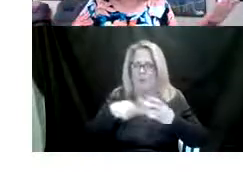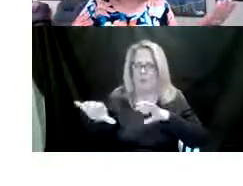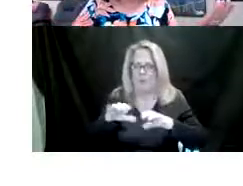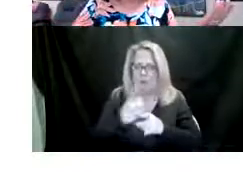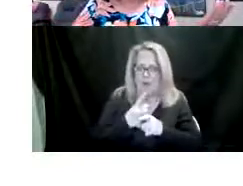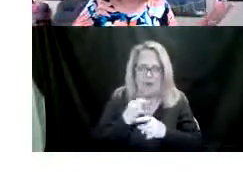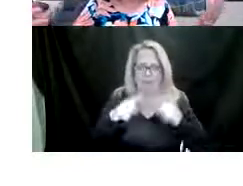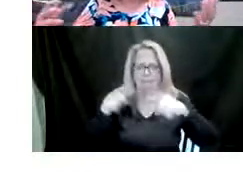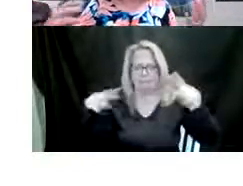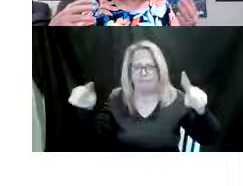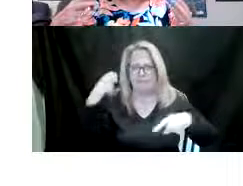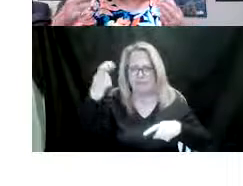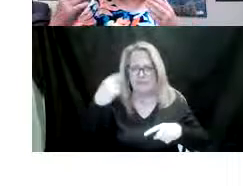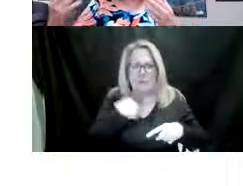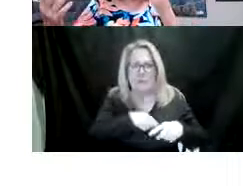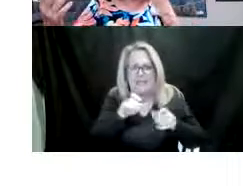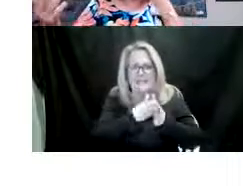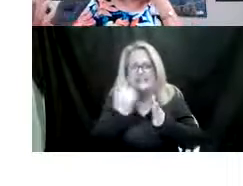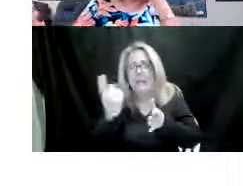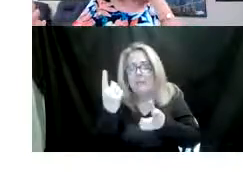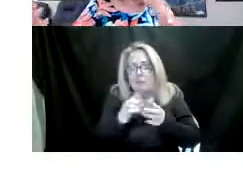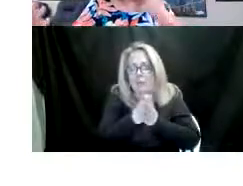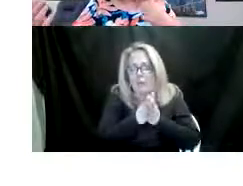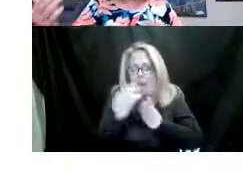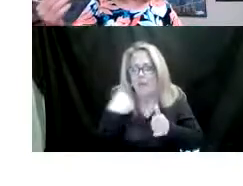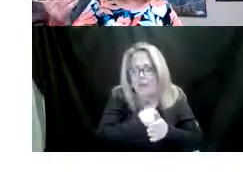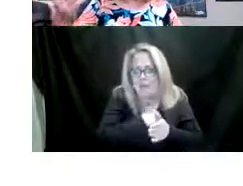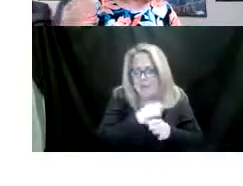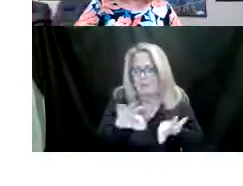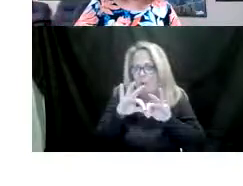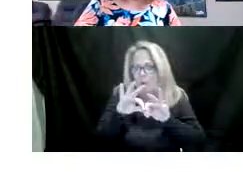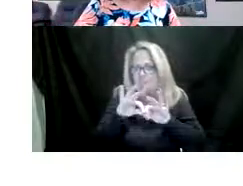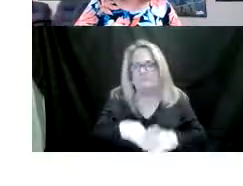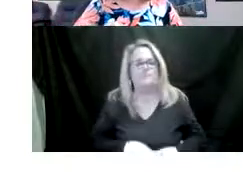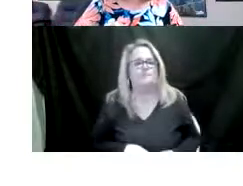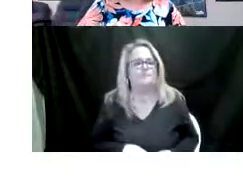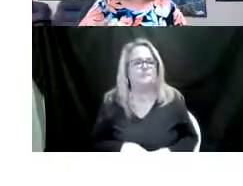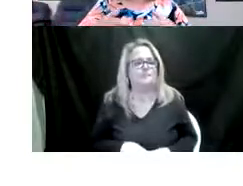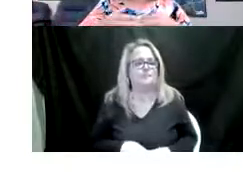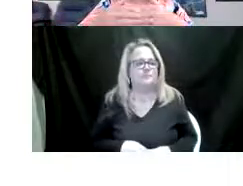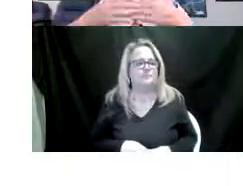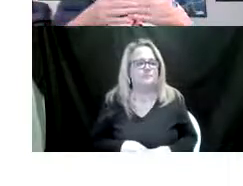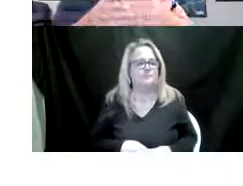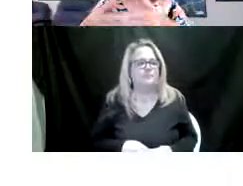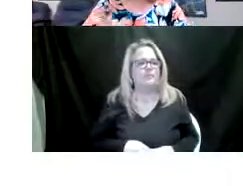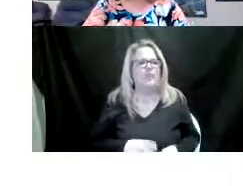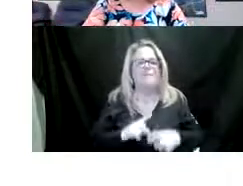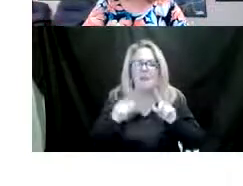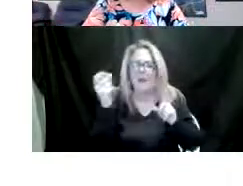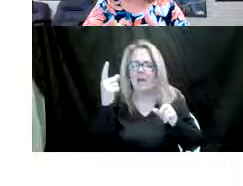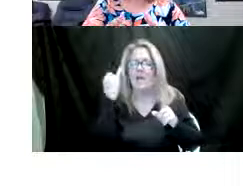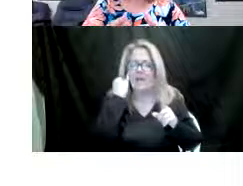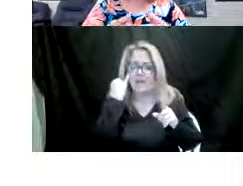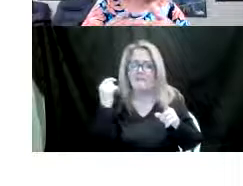a whole variety of reasons. So that is a real important. But it allows, if when you are